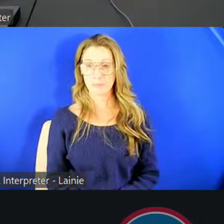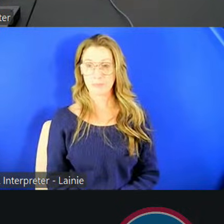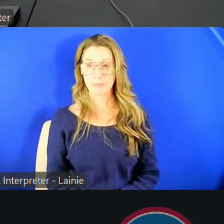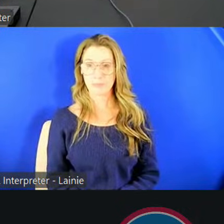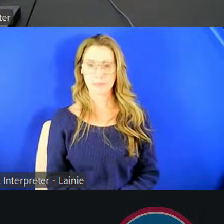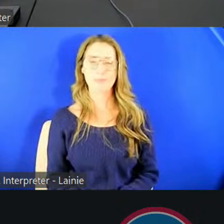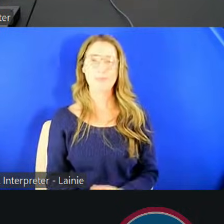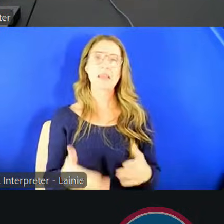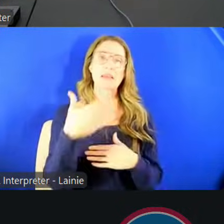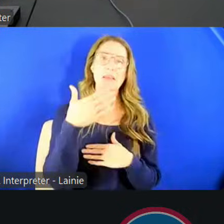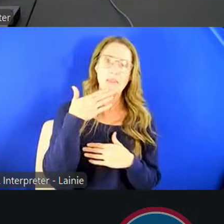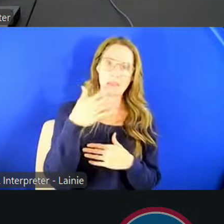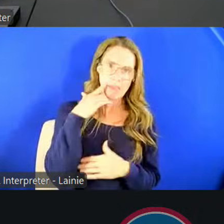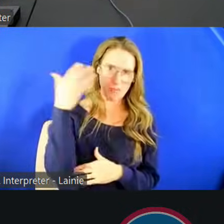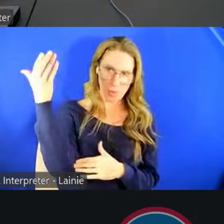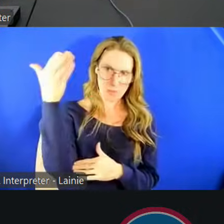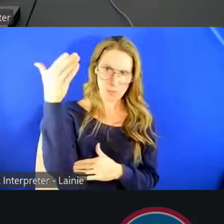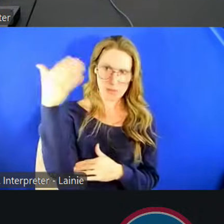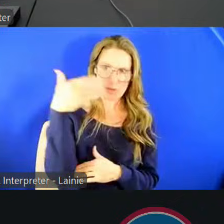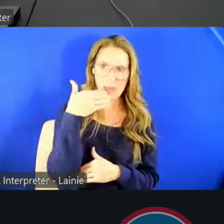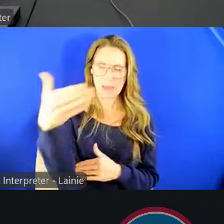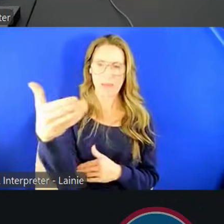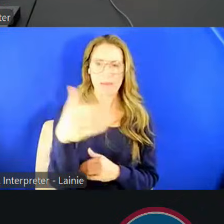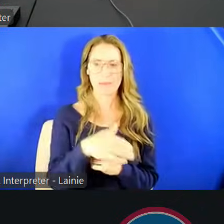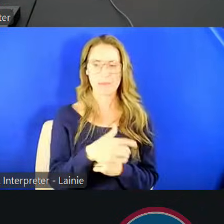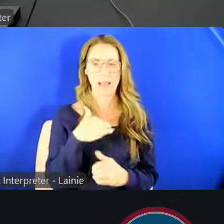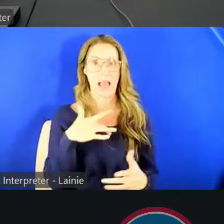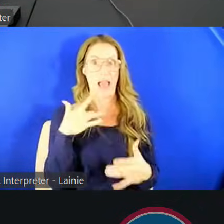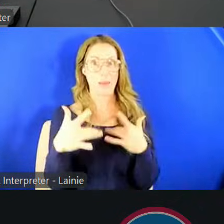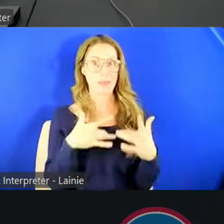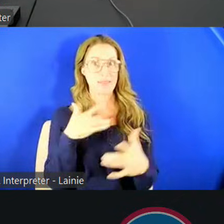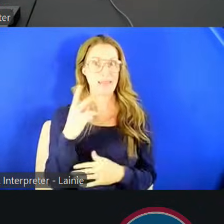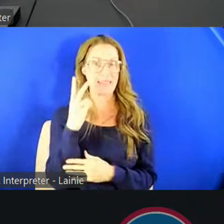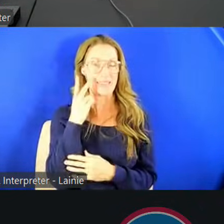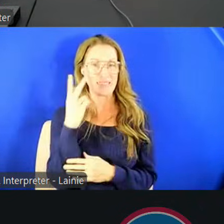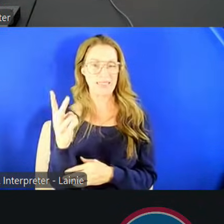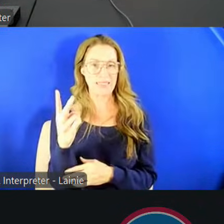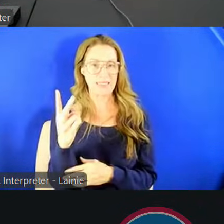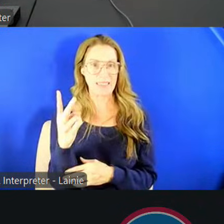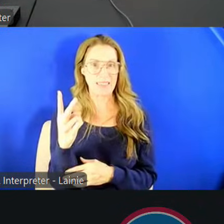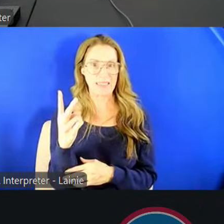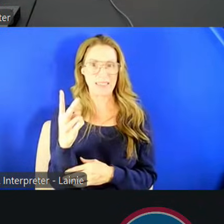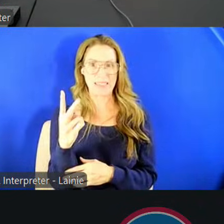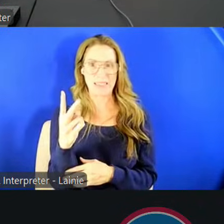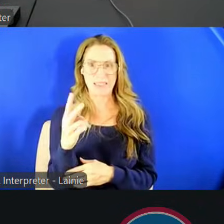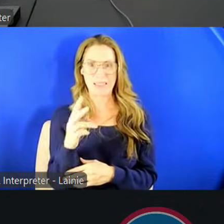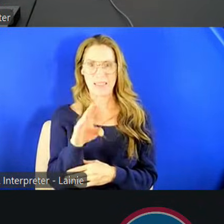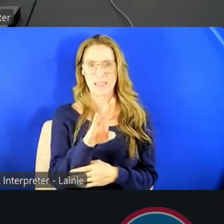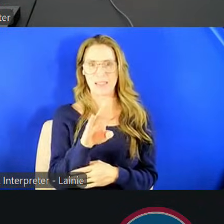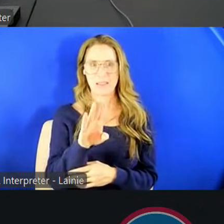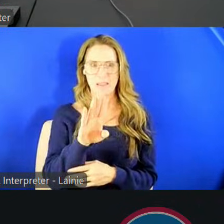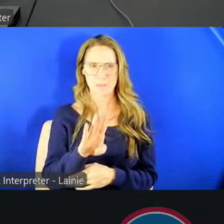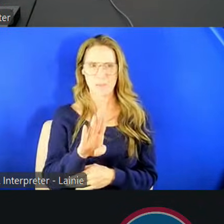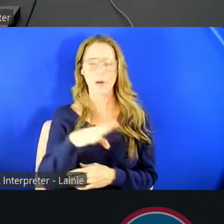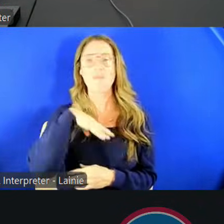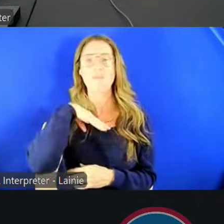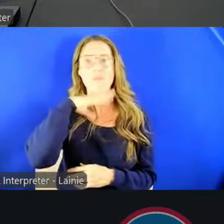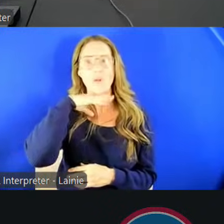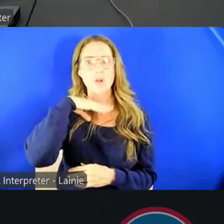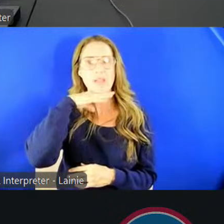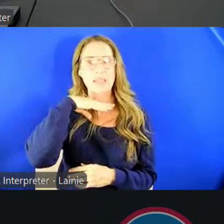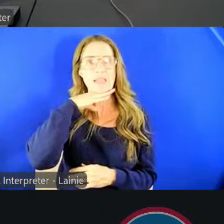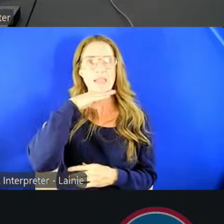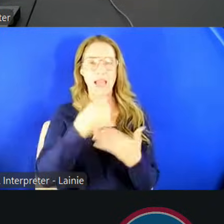Thank you for the presentation. I'm especially excited about seeing Fullerton as a priority corridor. It's